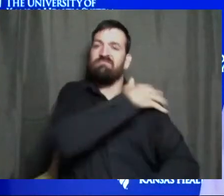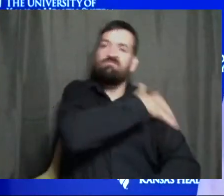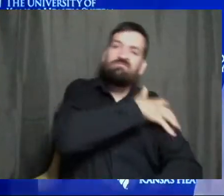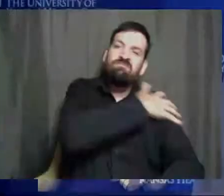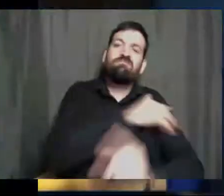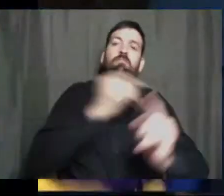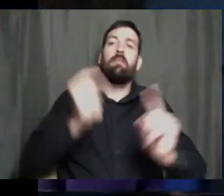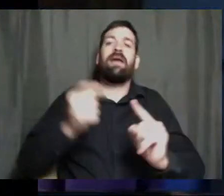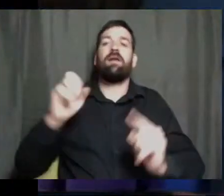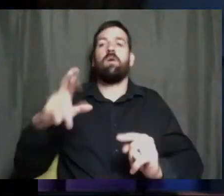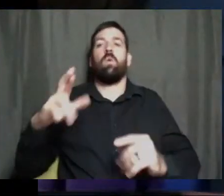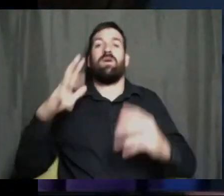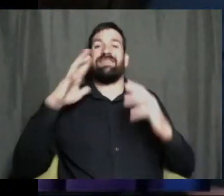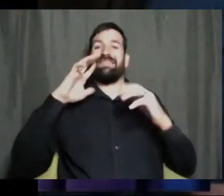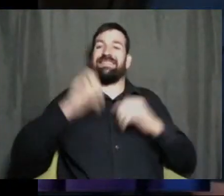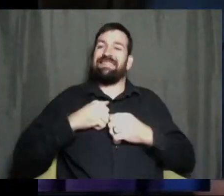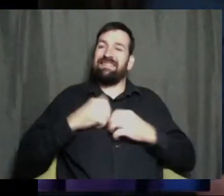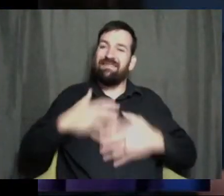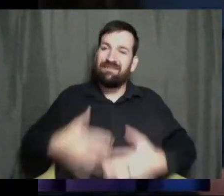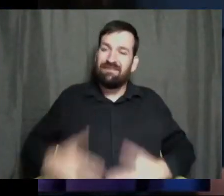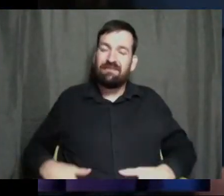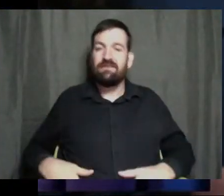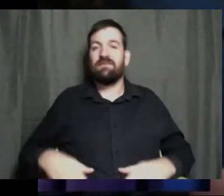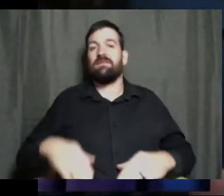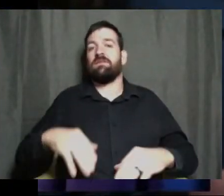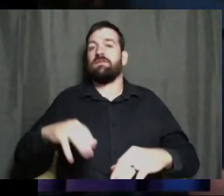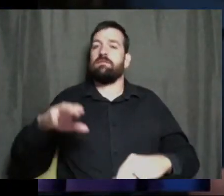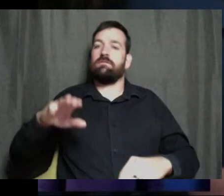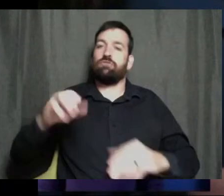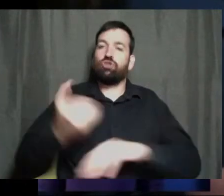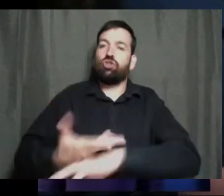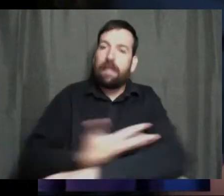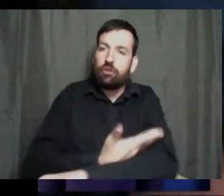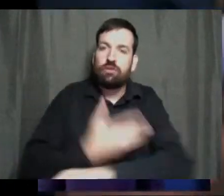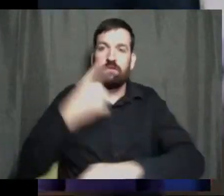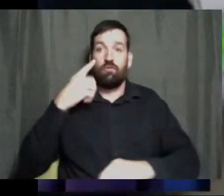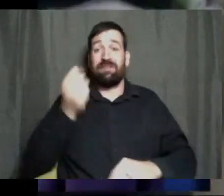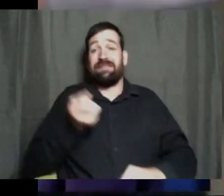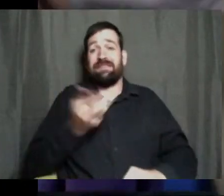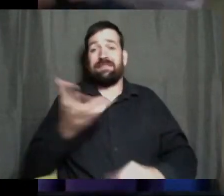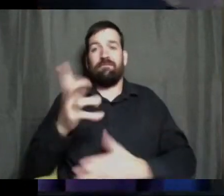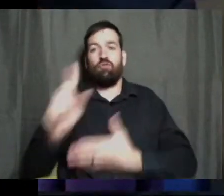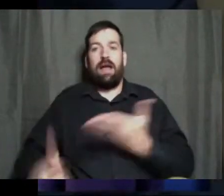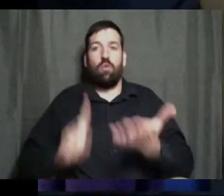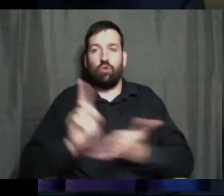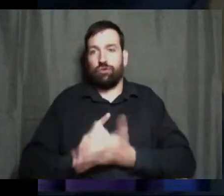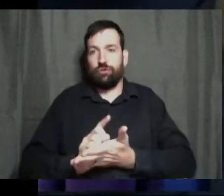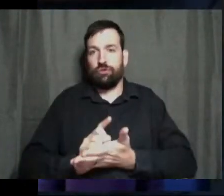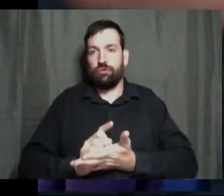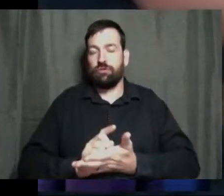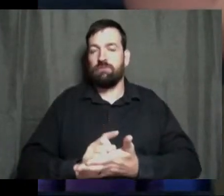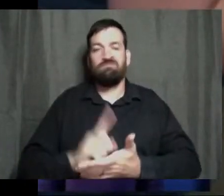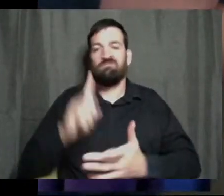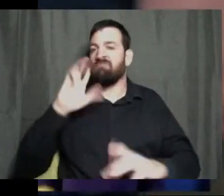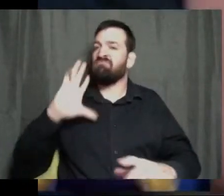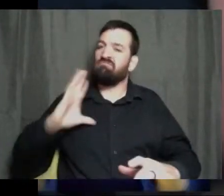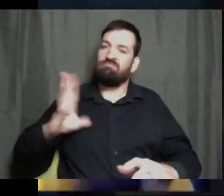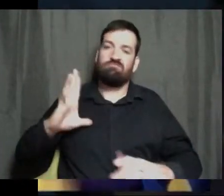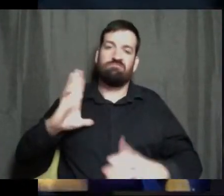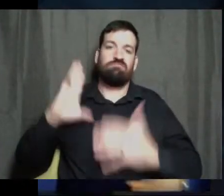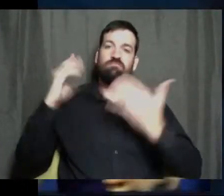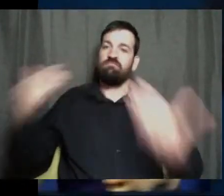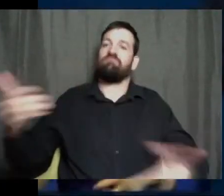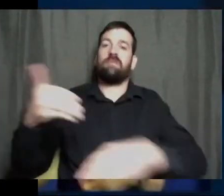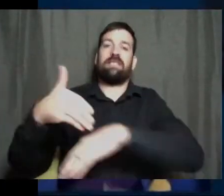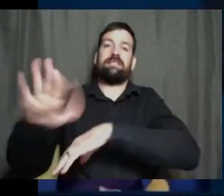systemic symptoms like malaise or chills for multiple hours afterwards. So I think you're safe to go ahead and send them to school. Yeah,